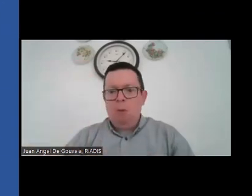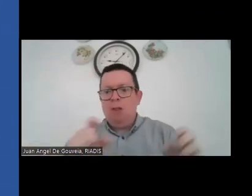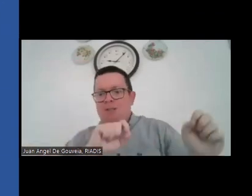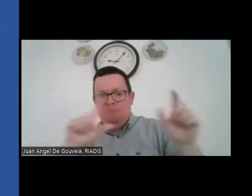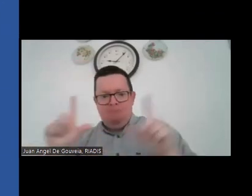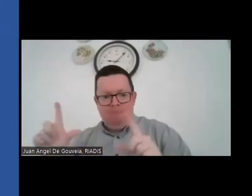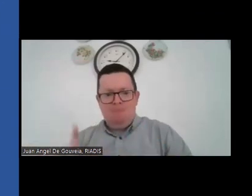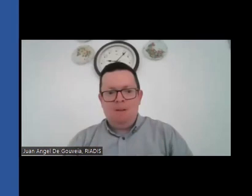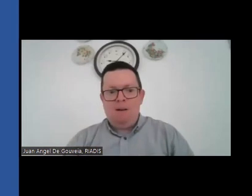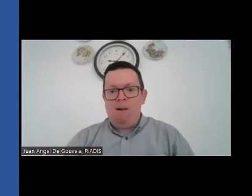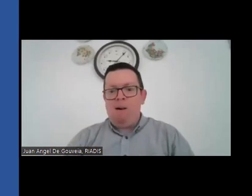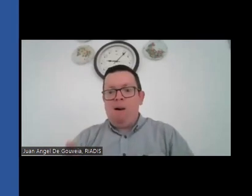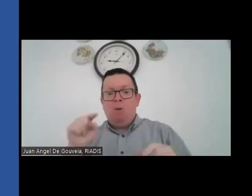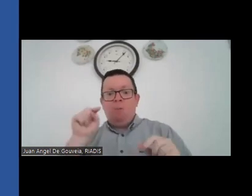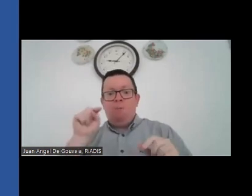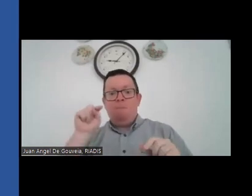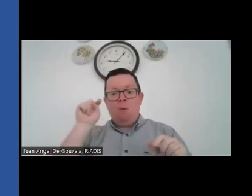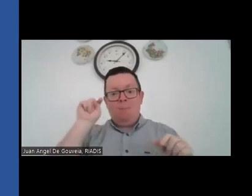This is the